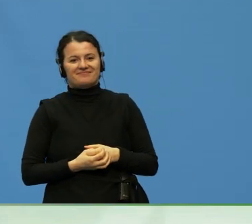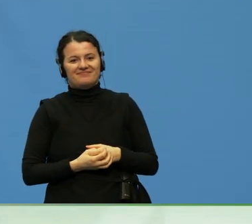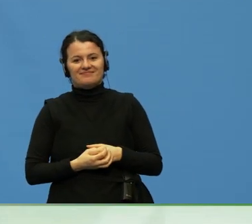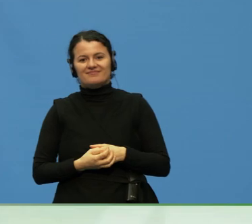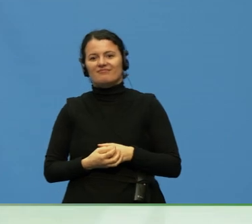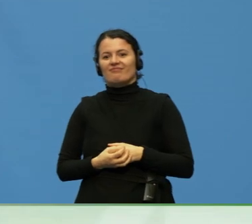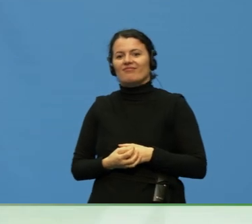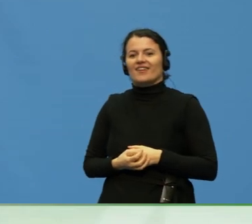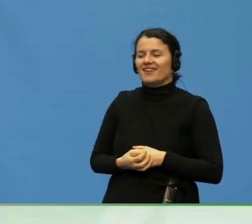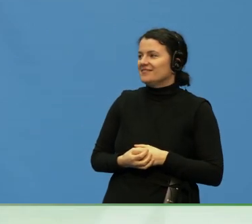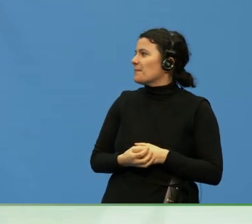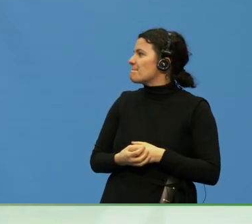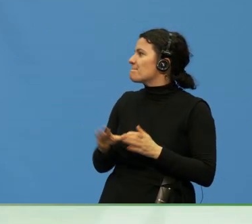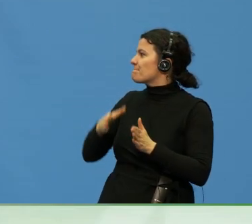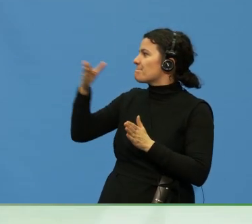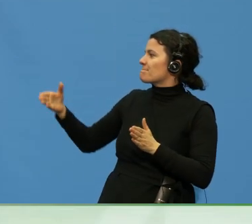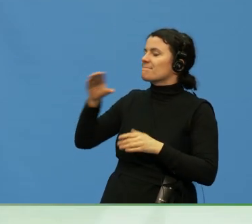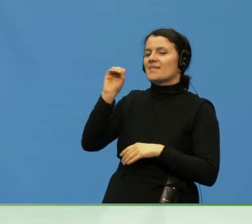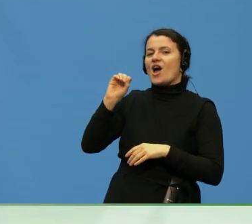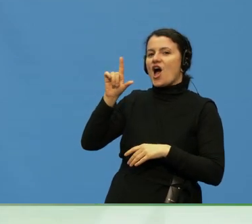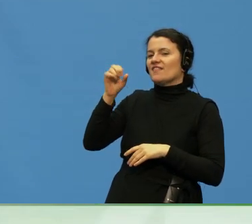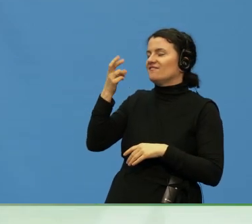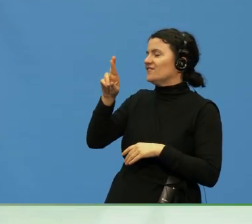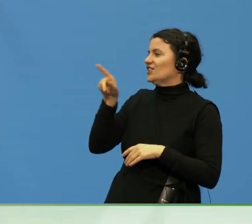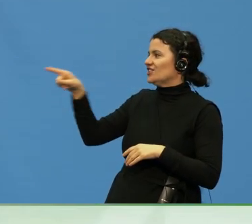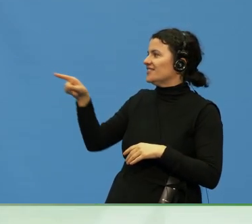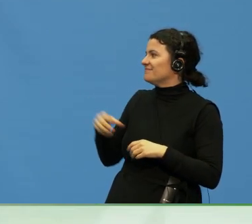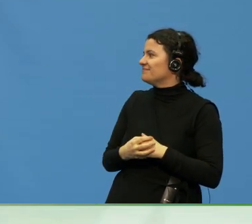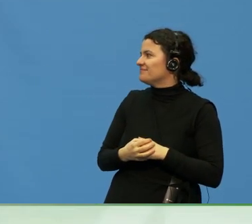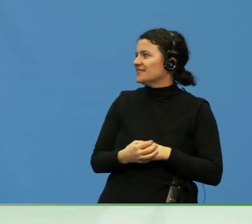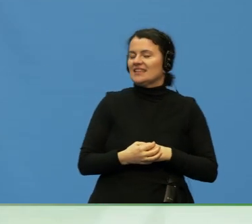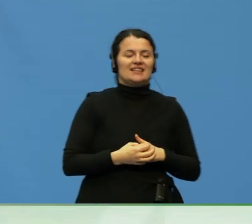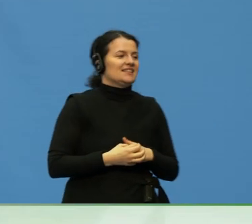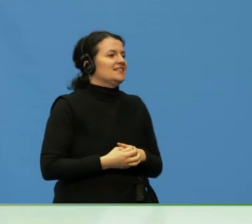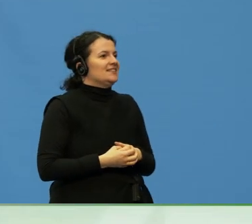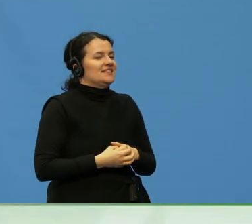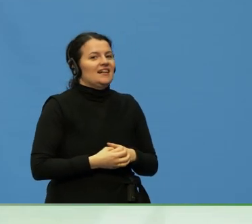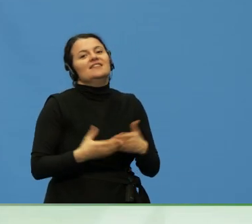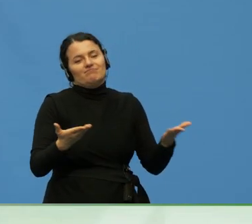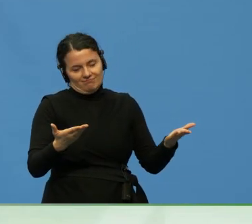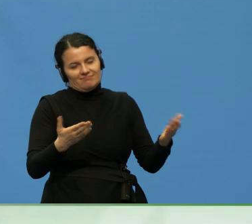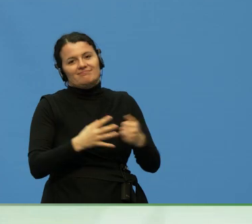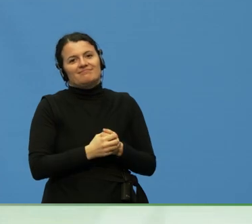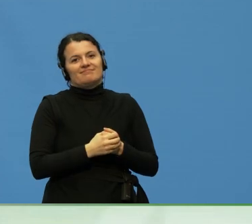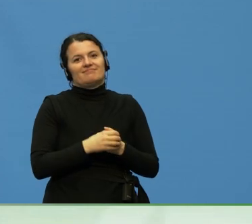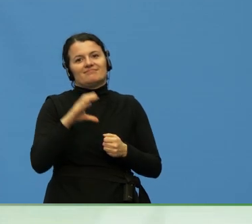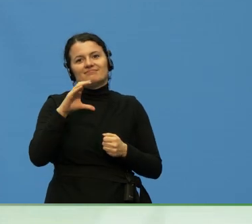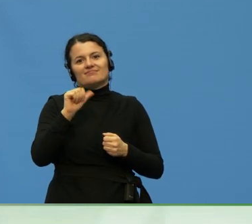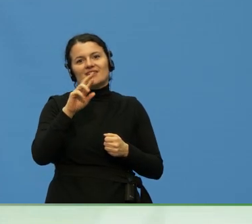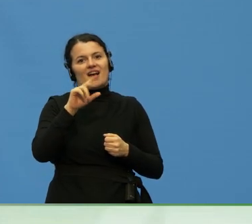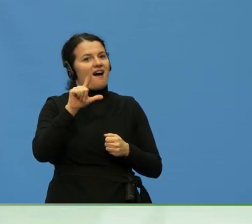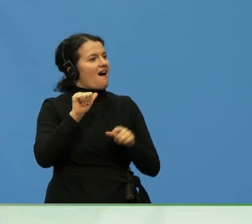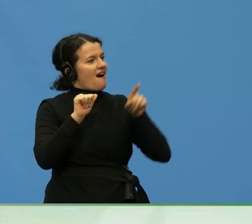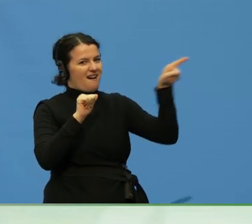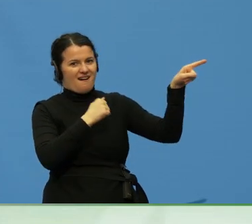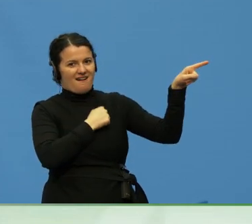Oliver, your recommendation-based... Thanks very much. Carla, it was so interesting hearing you describe